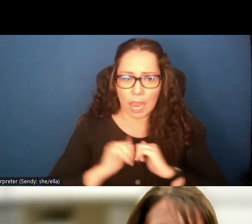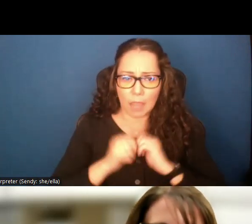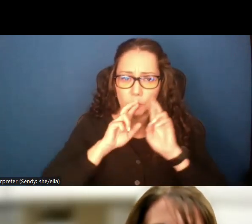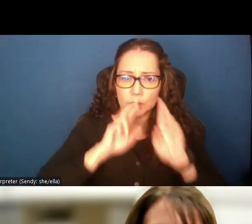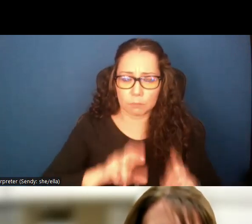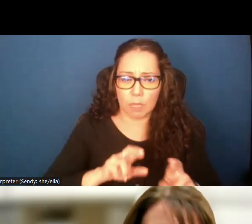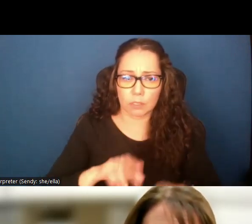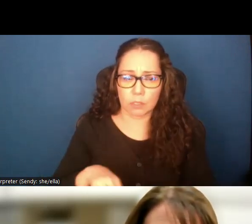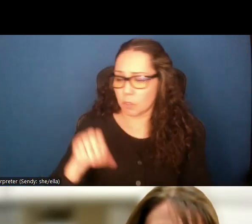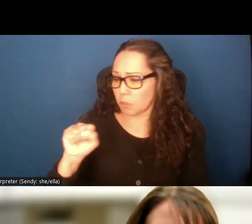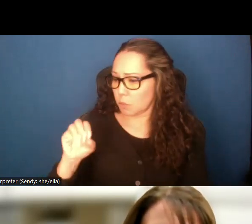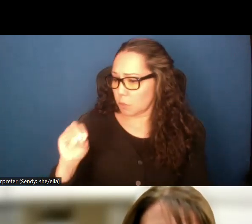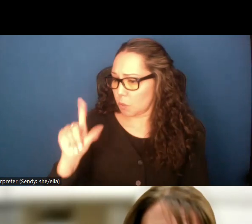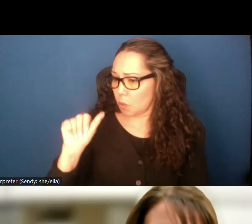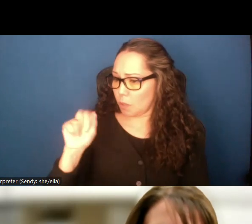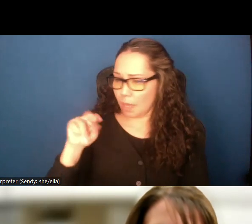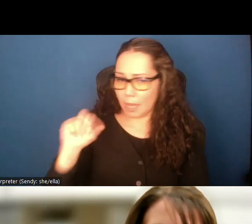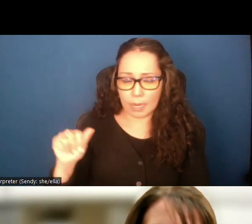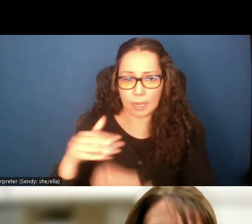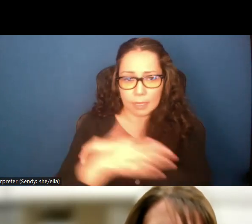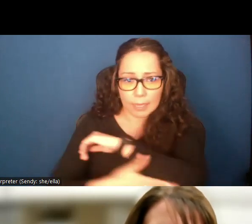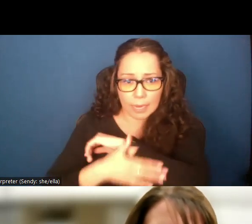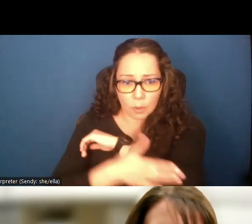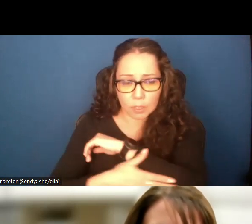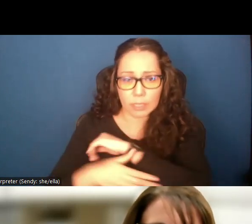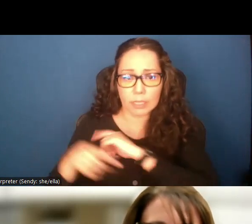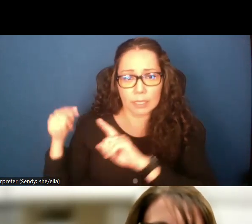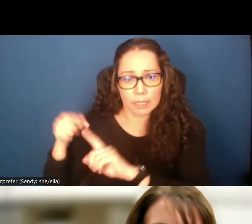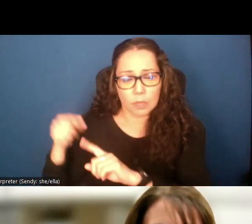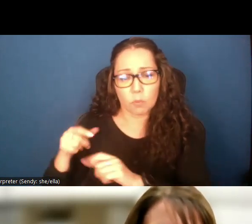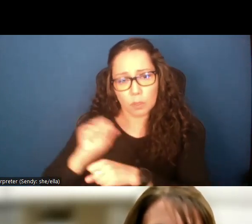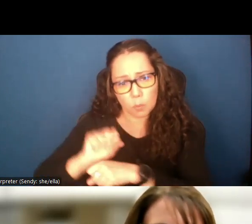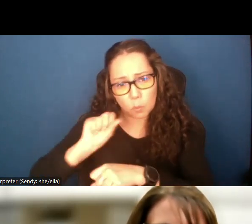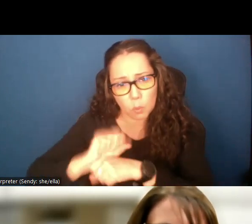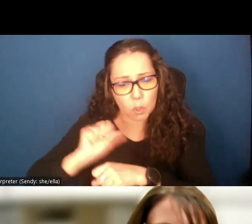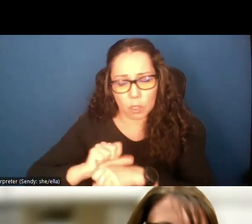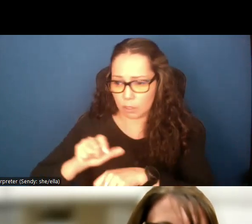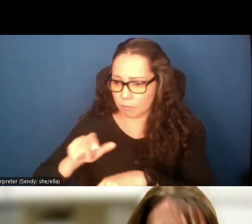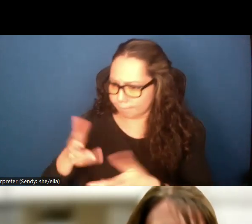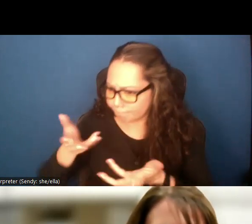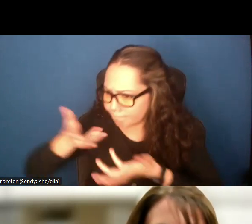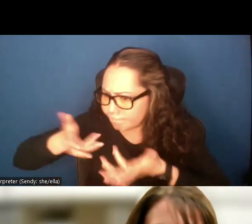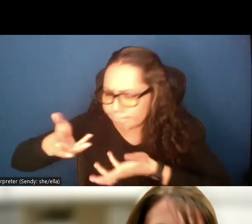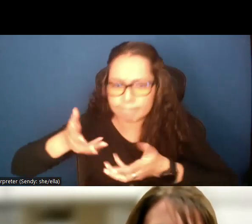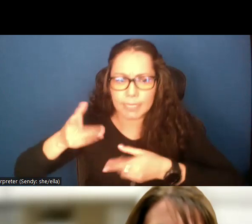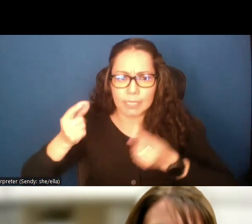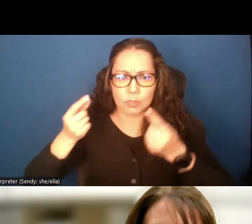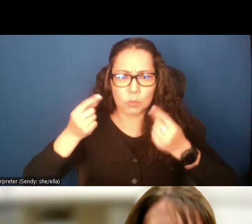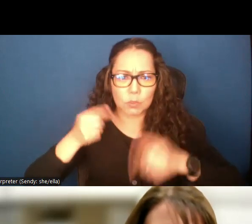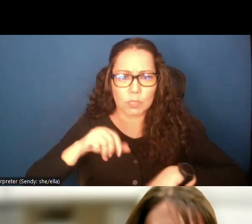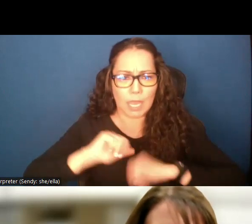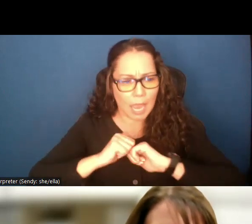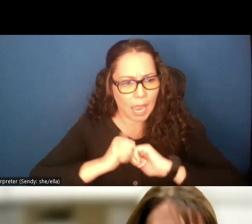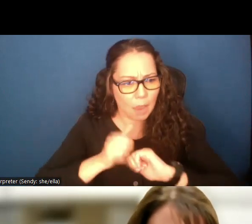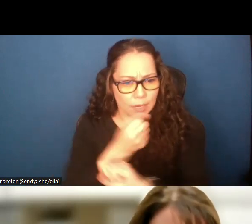We worked closely with our long term care facilities on how to have safe visits